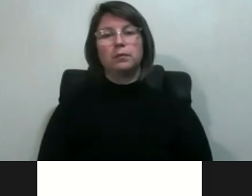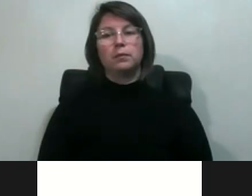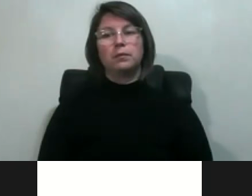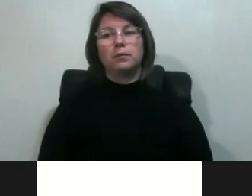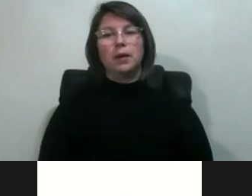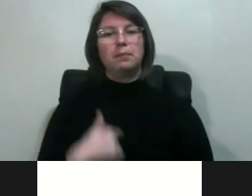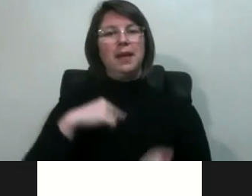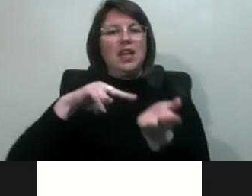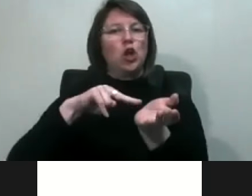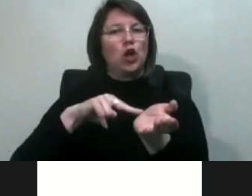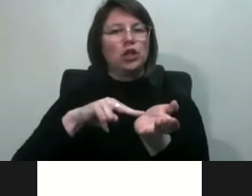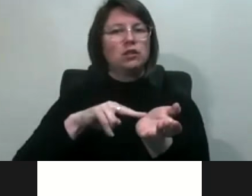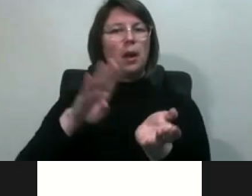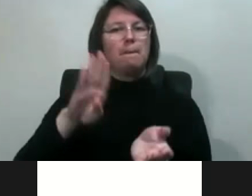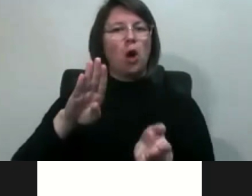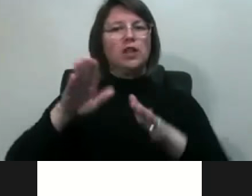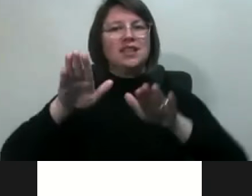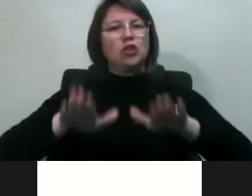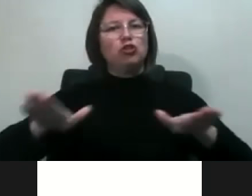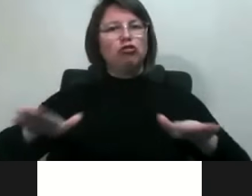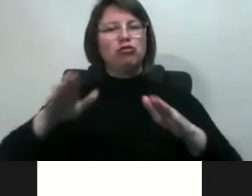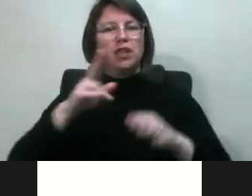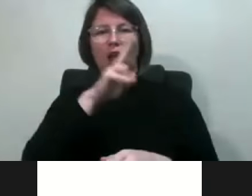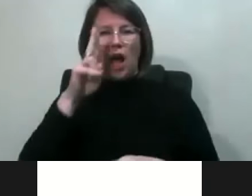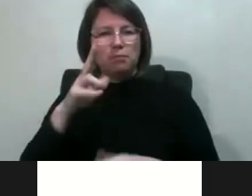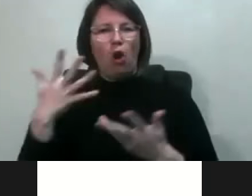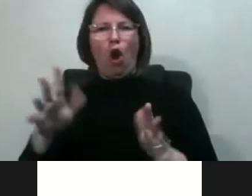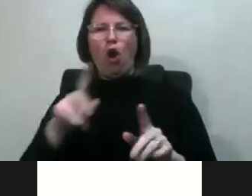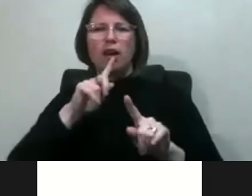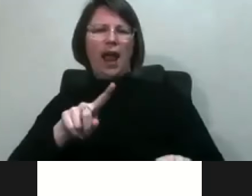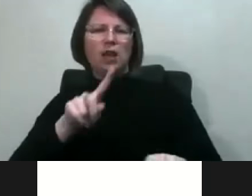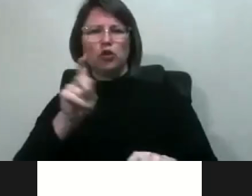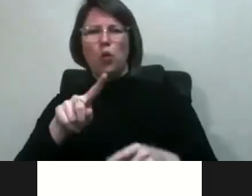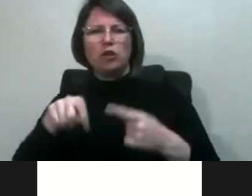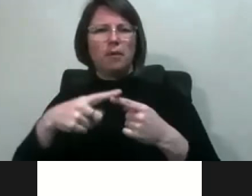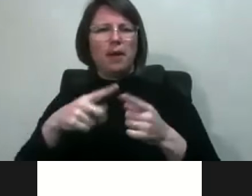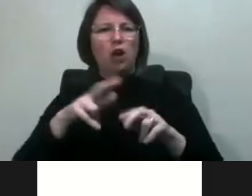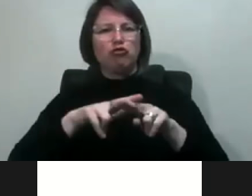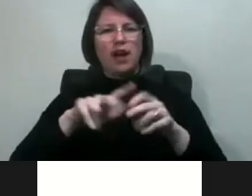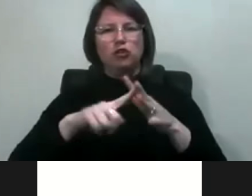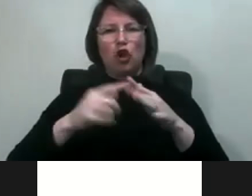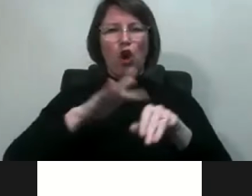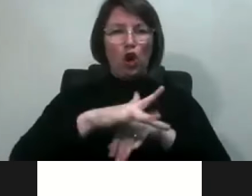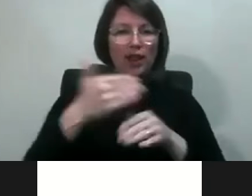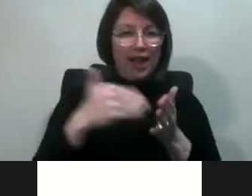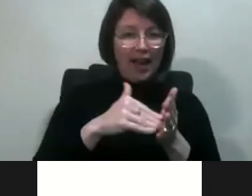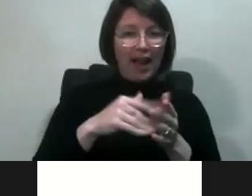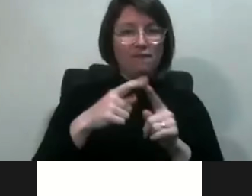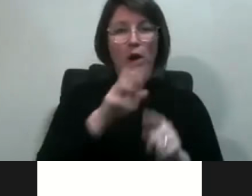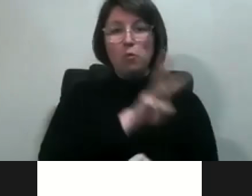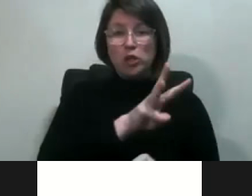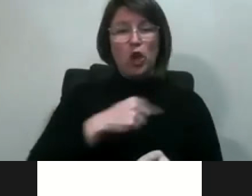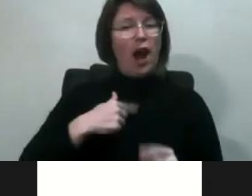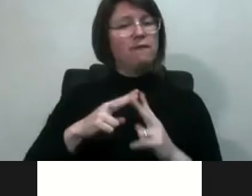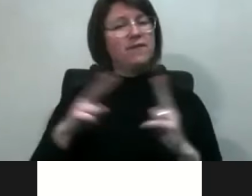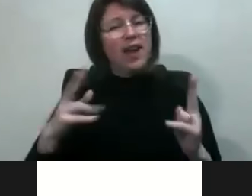I'm a nurse at Boston Children's Hospital, and you already did answer the question about whether the trains were going to start early again from Worcester. So I'm very happy